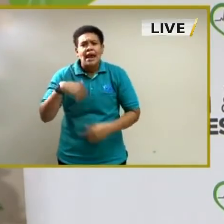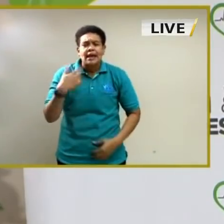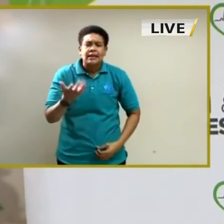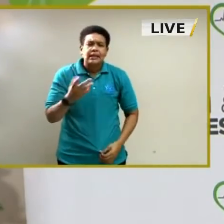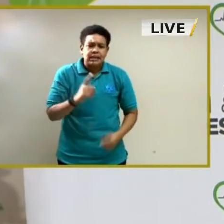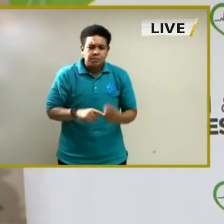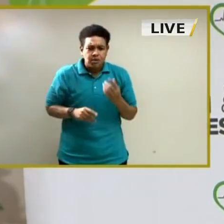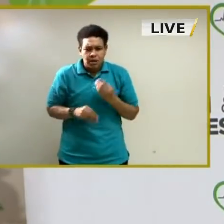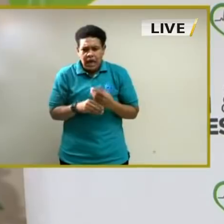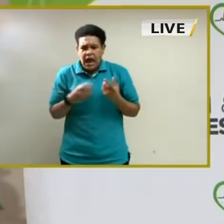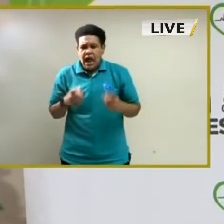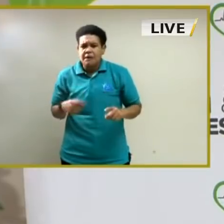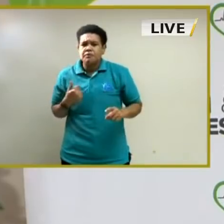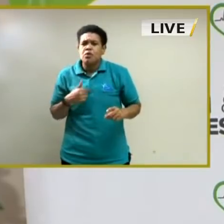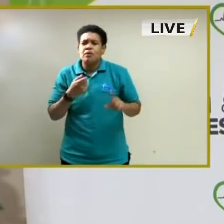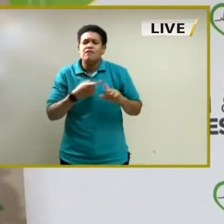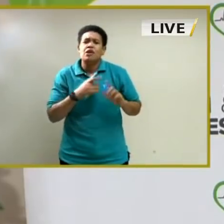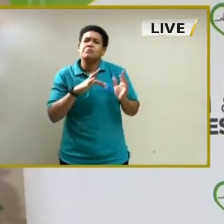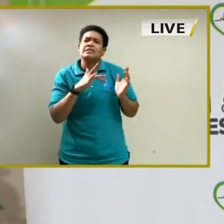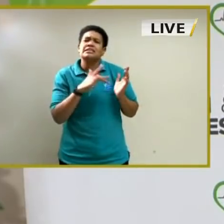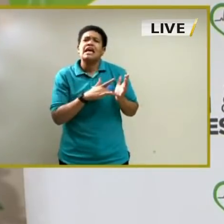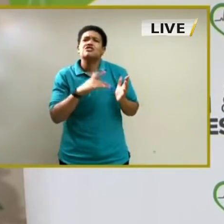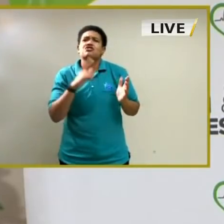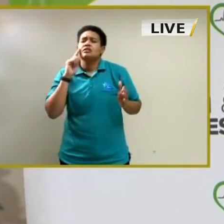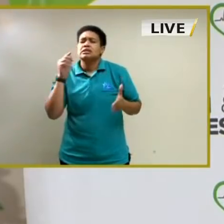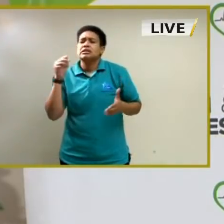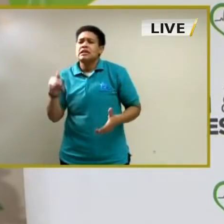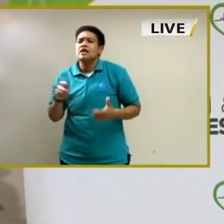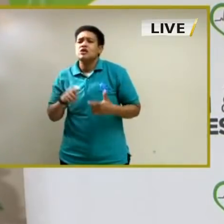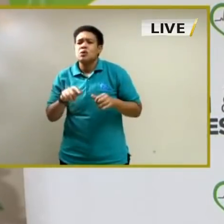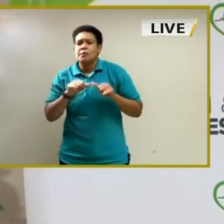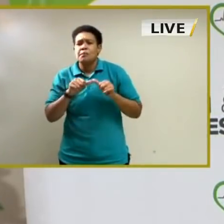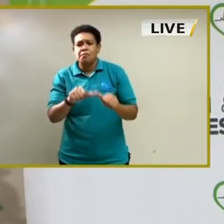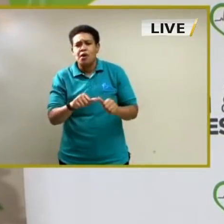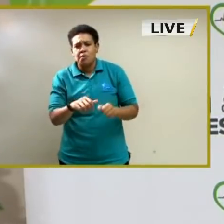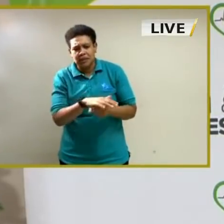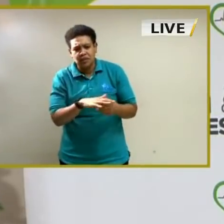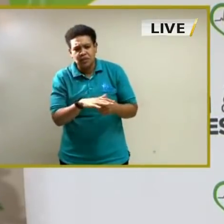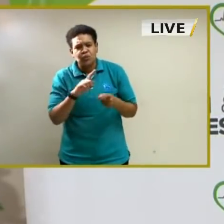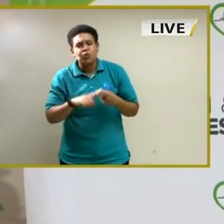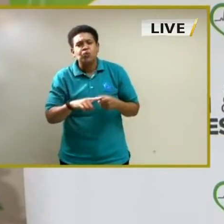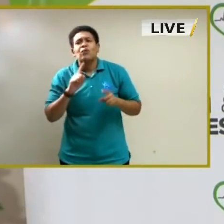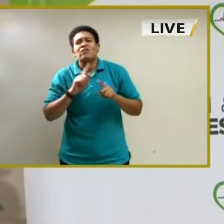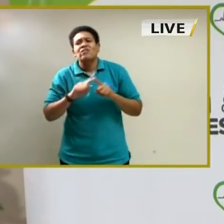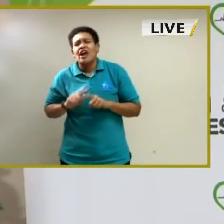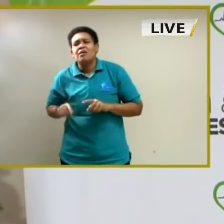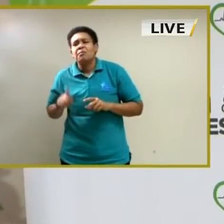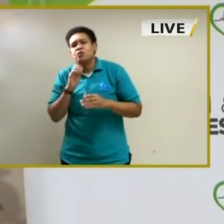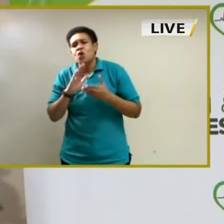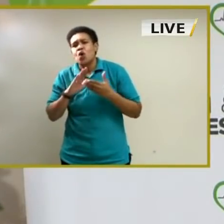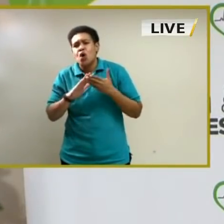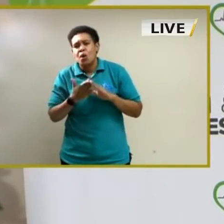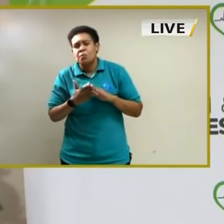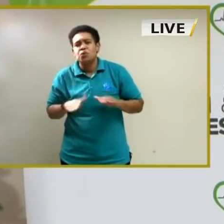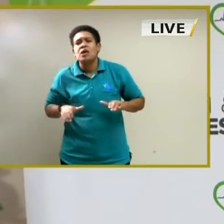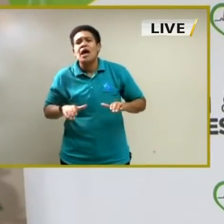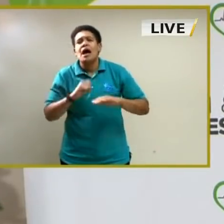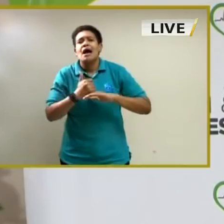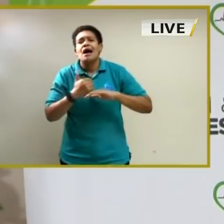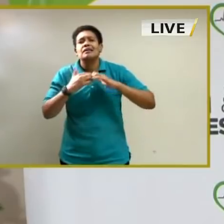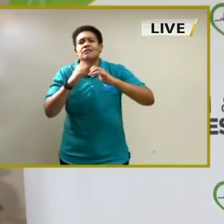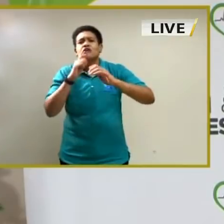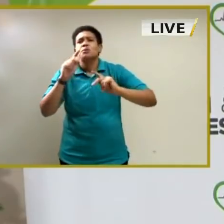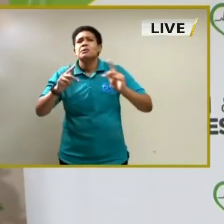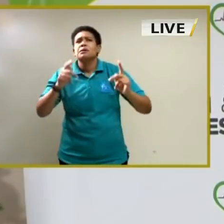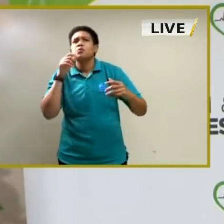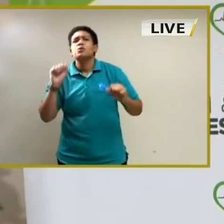so on. So we have moved from central sites to permanent fixed sites to variable sites to community activation to persons who can